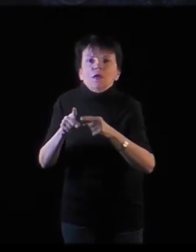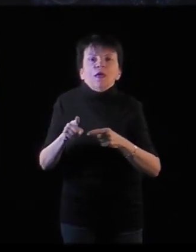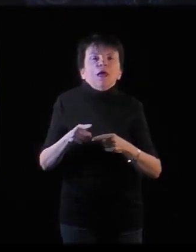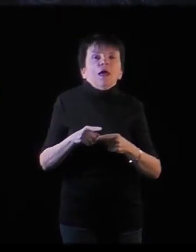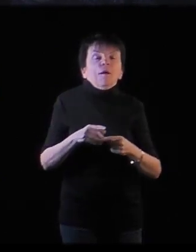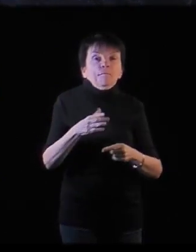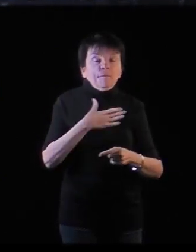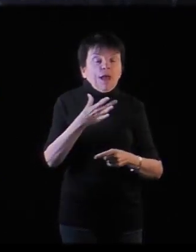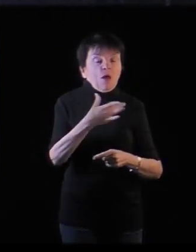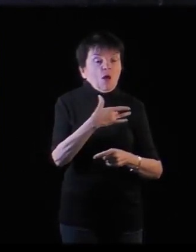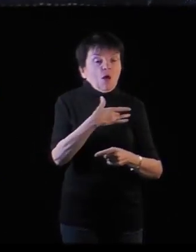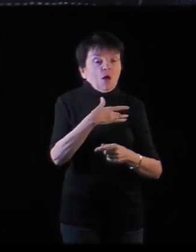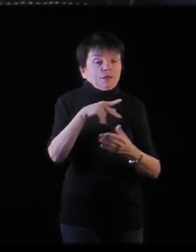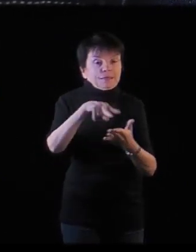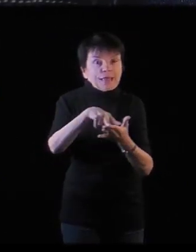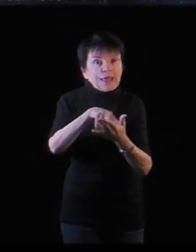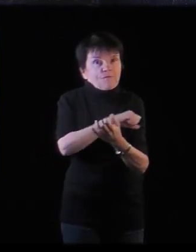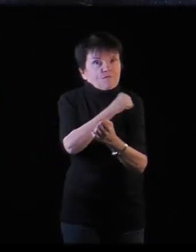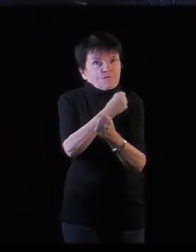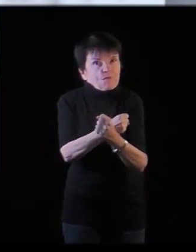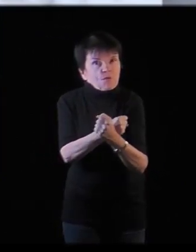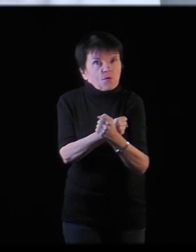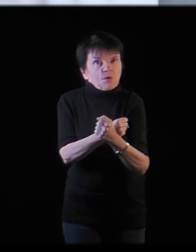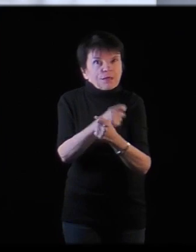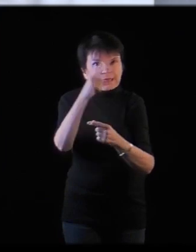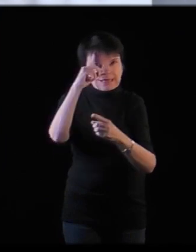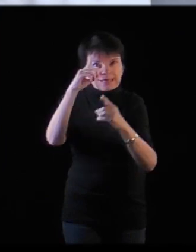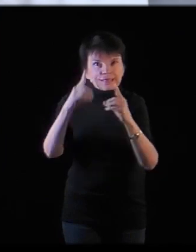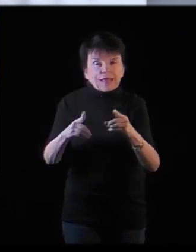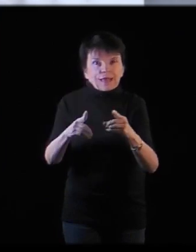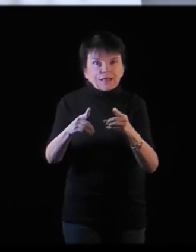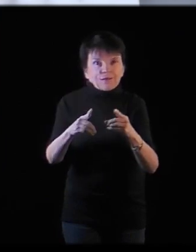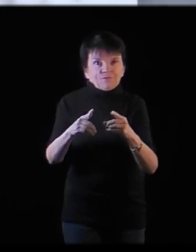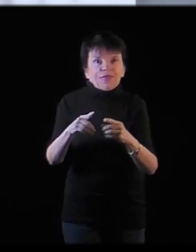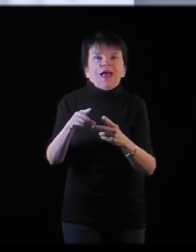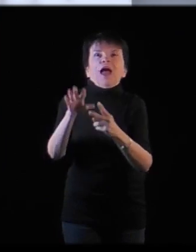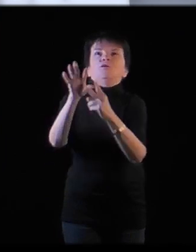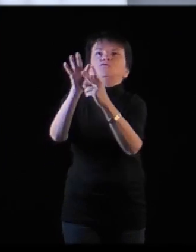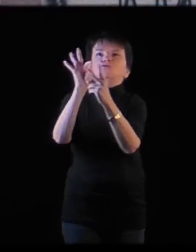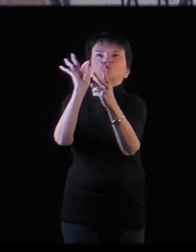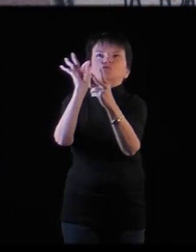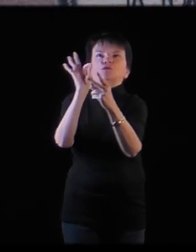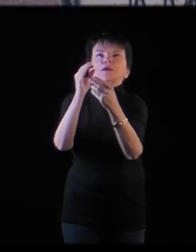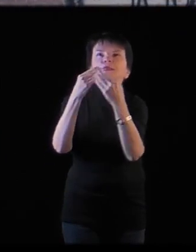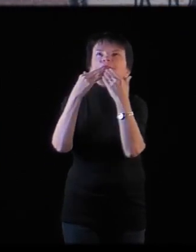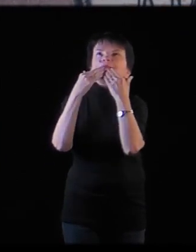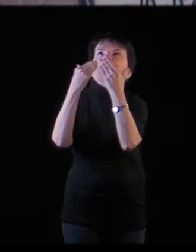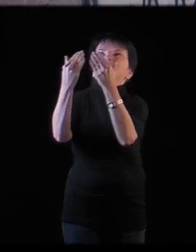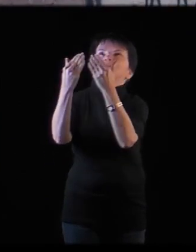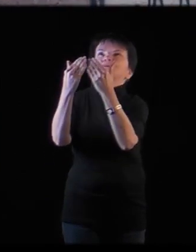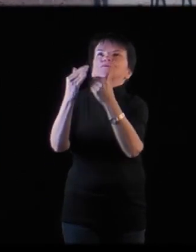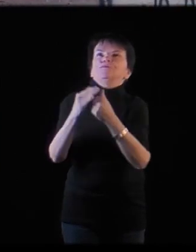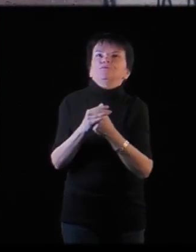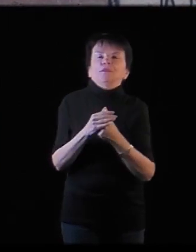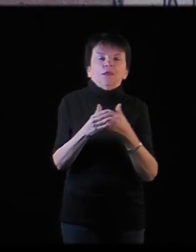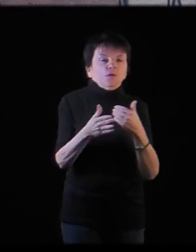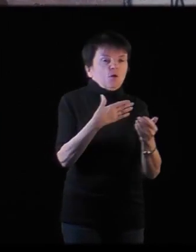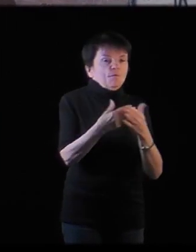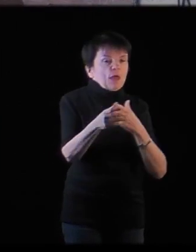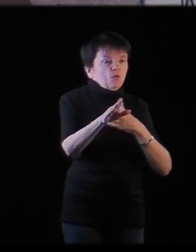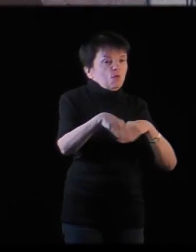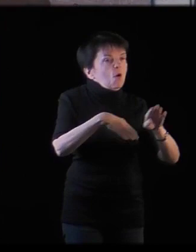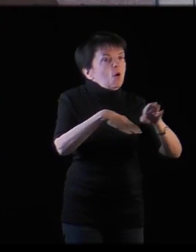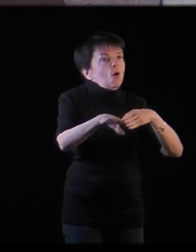will stand firm in this decision. I choose thankful. Though I walk through